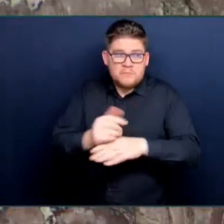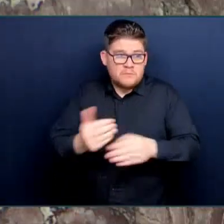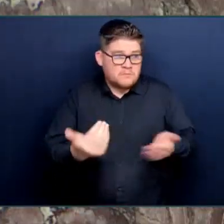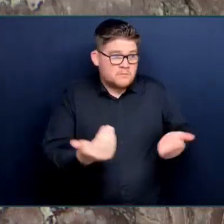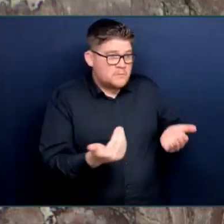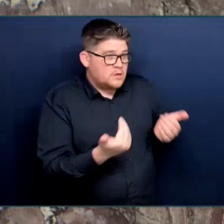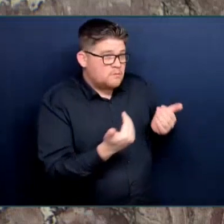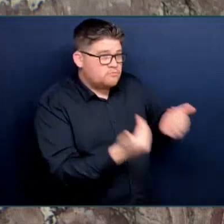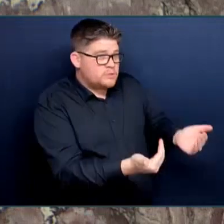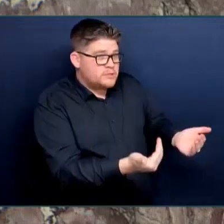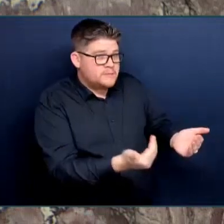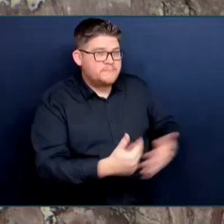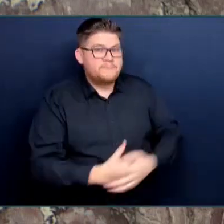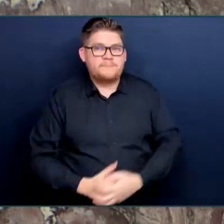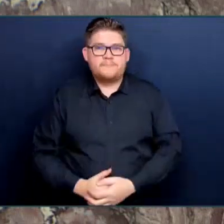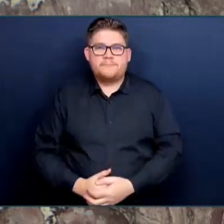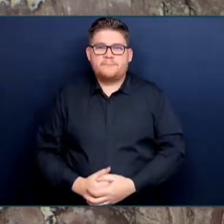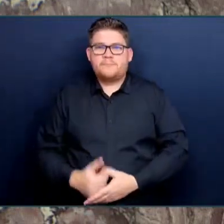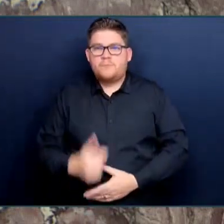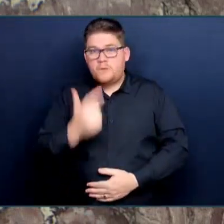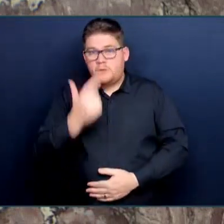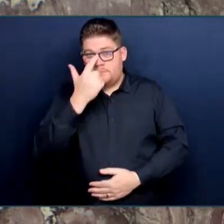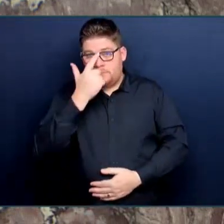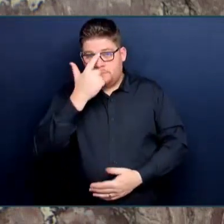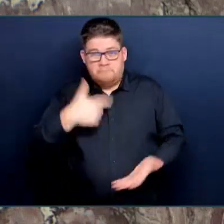Never pass up an opportunity, Honourable Speaker.